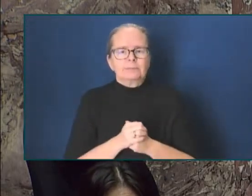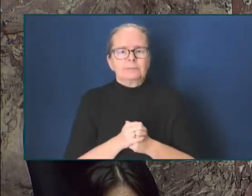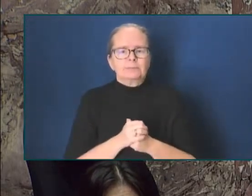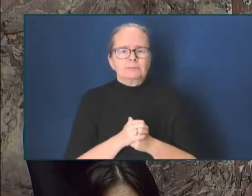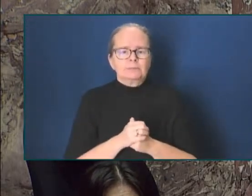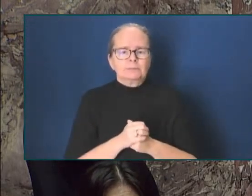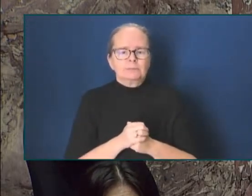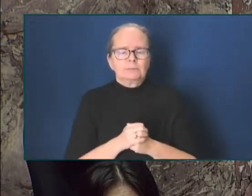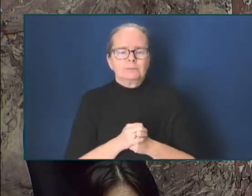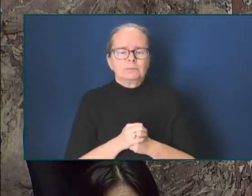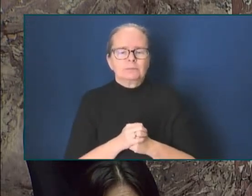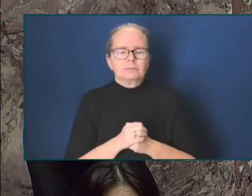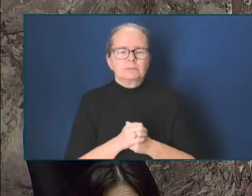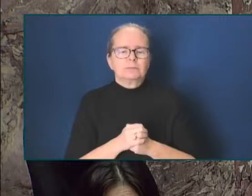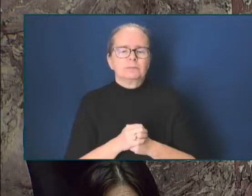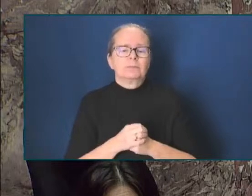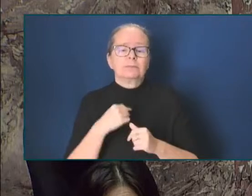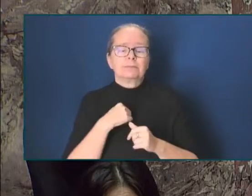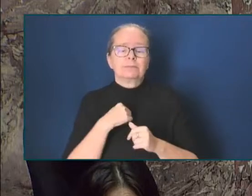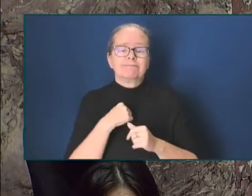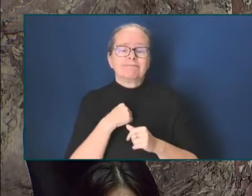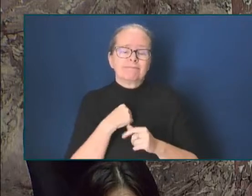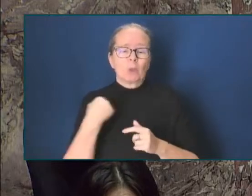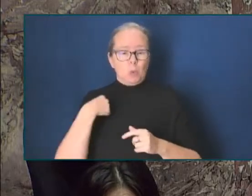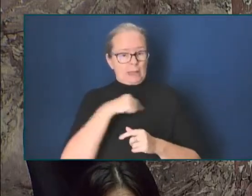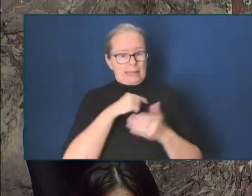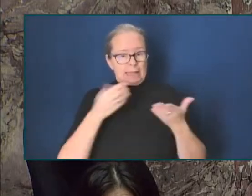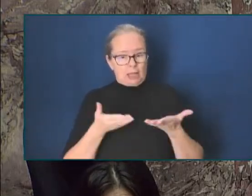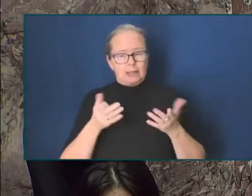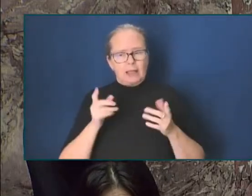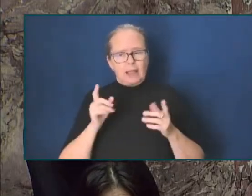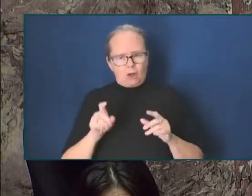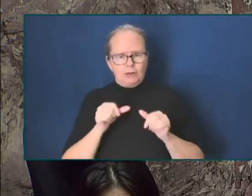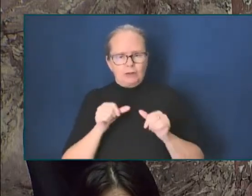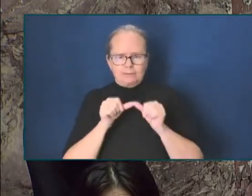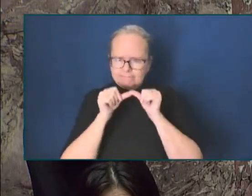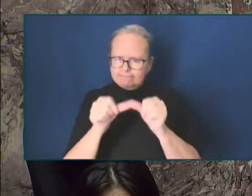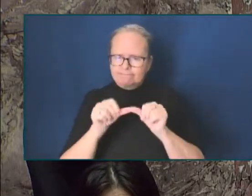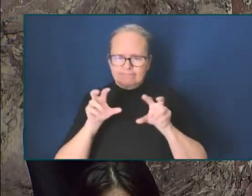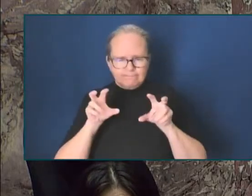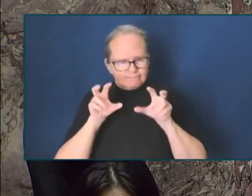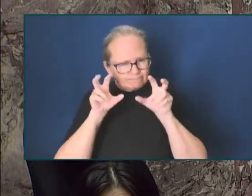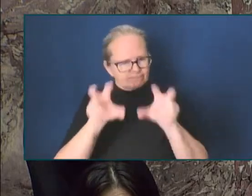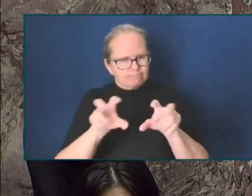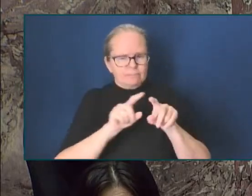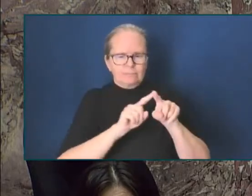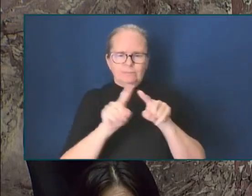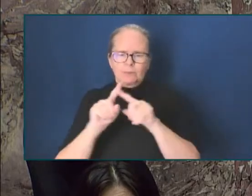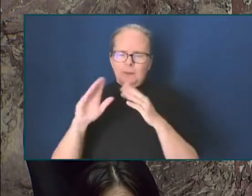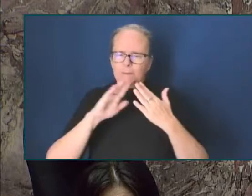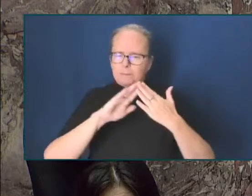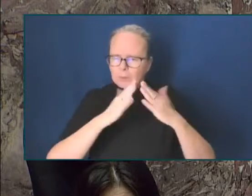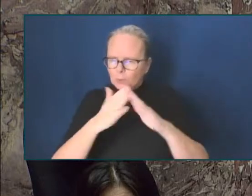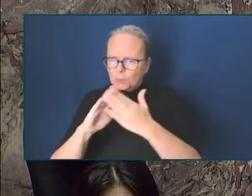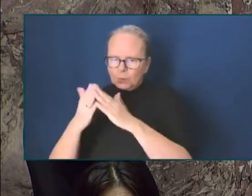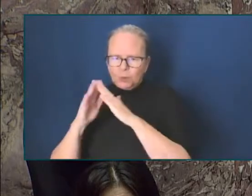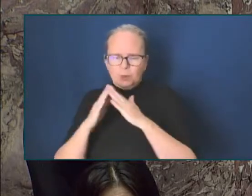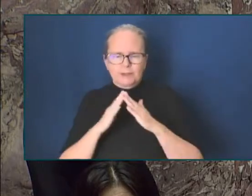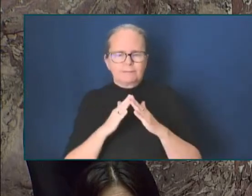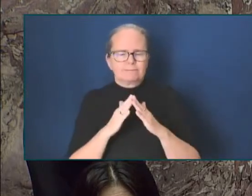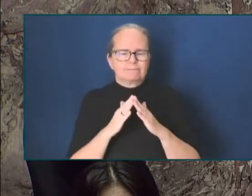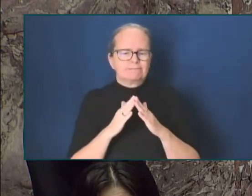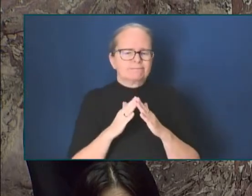to support primary care in the future. We had gone from 300,000 people who had a family doctor in 2003